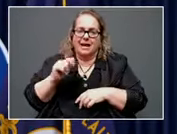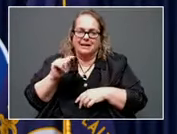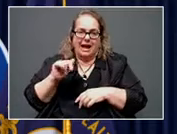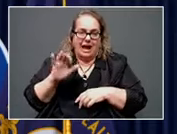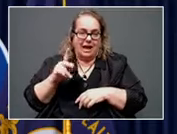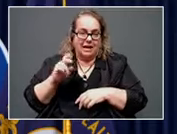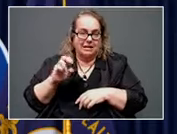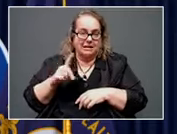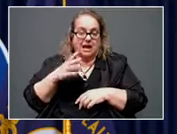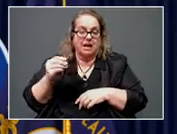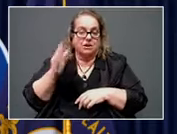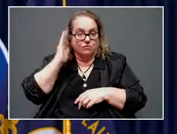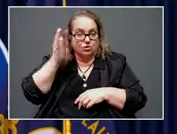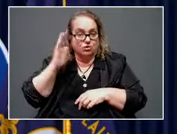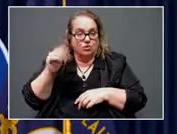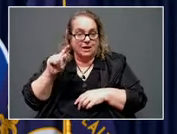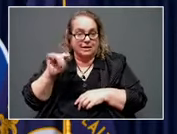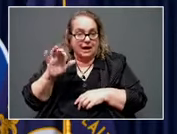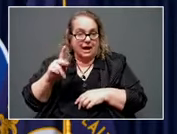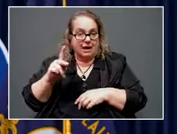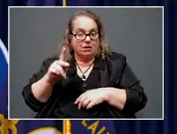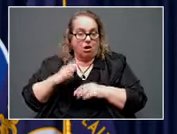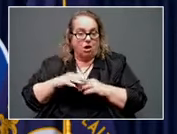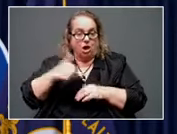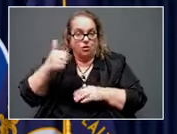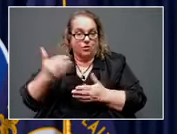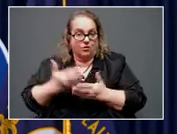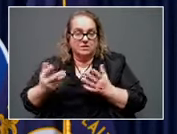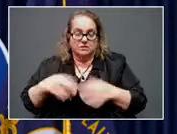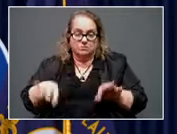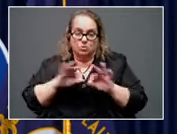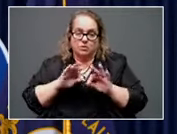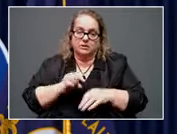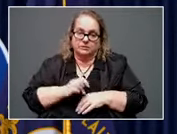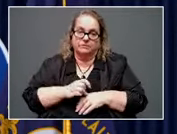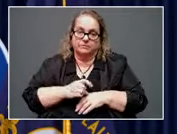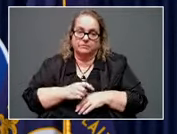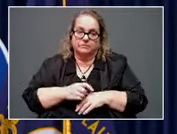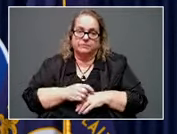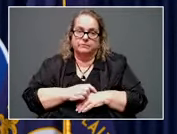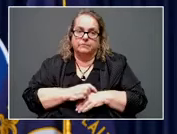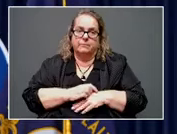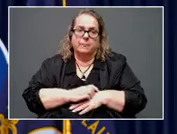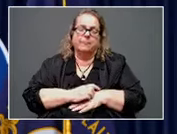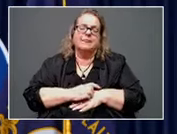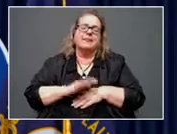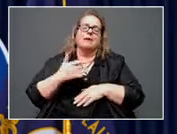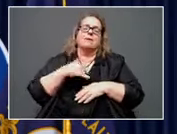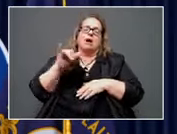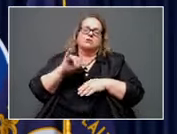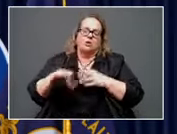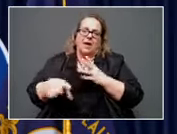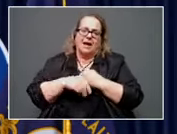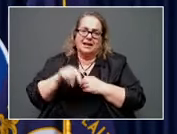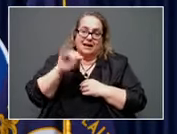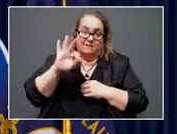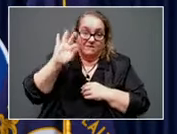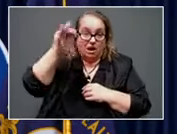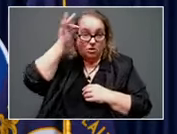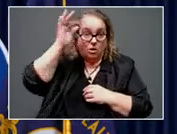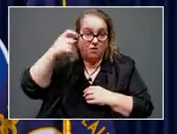future attack is really important. Let me just add also, if the federal government reaches